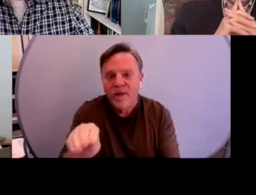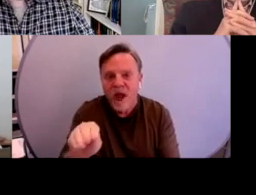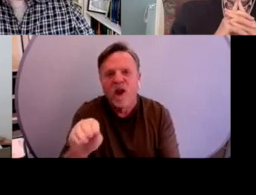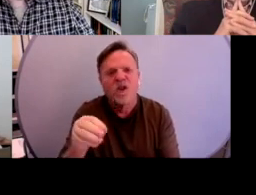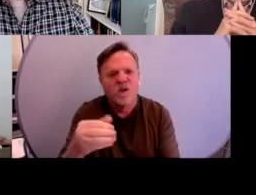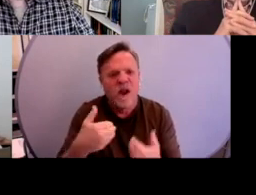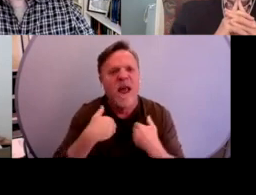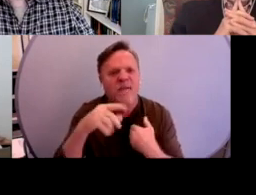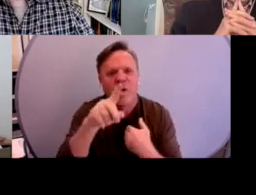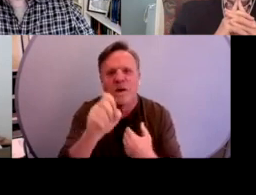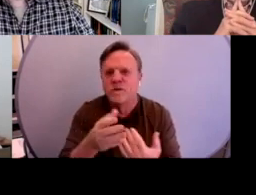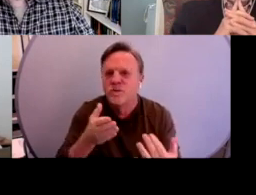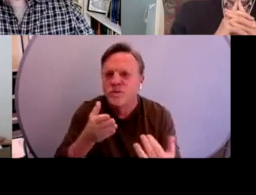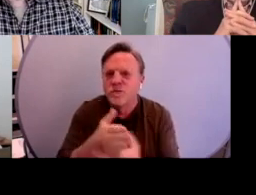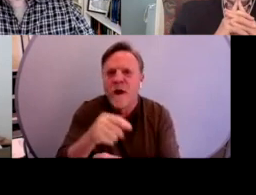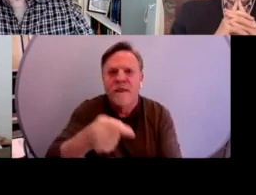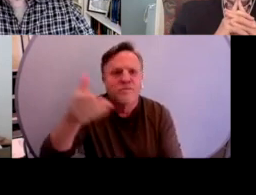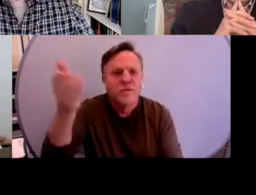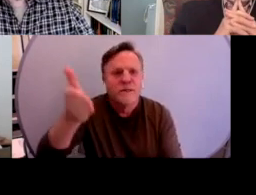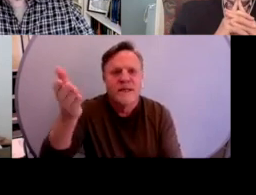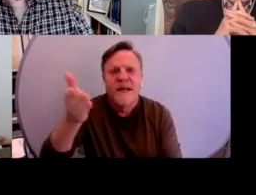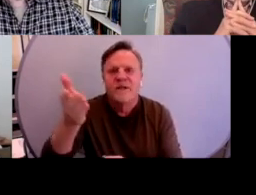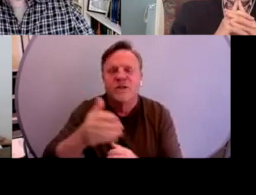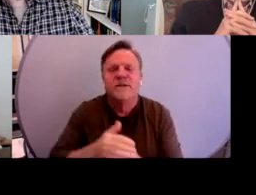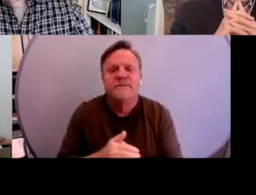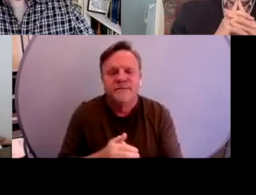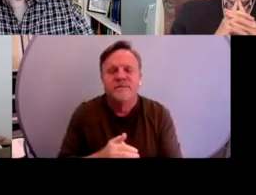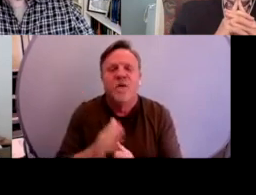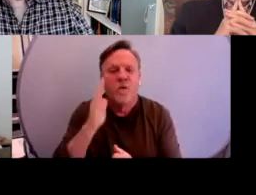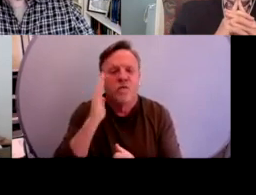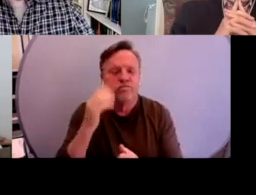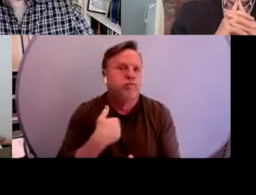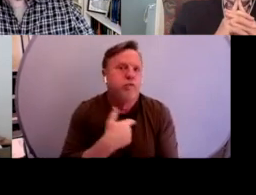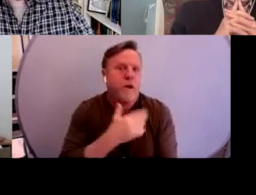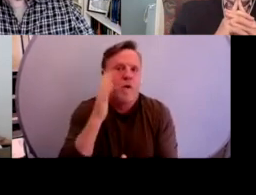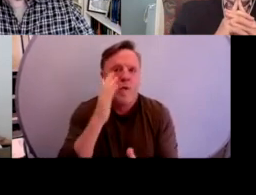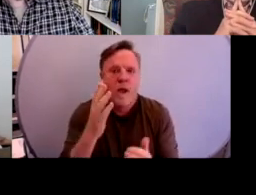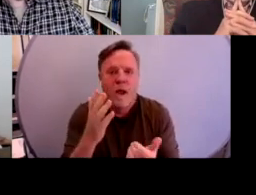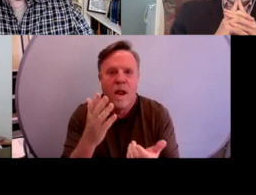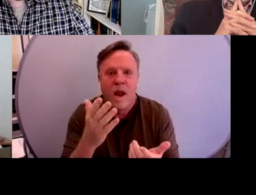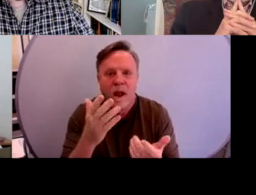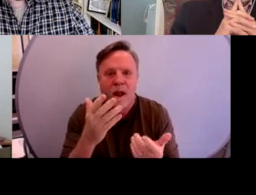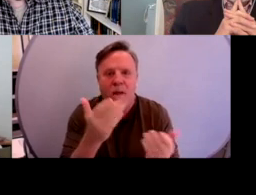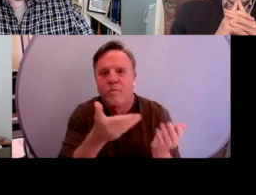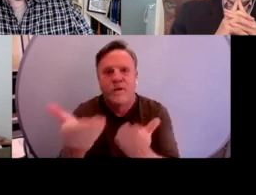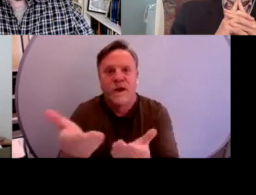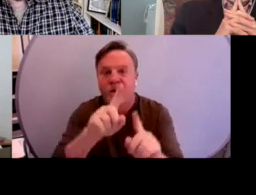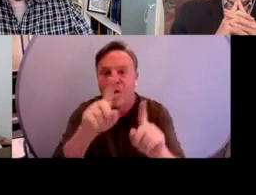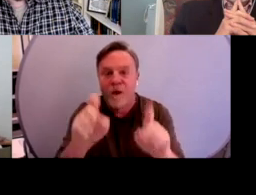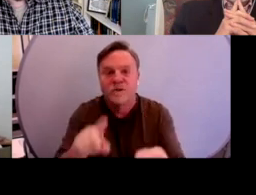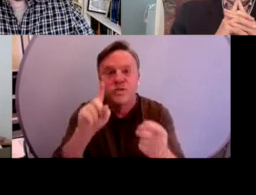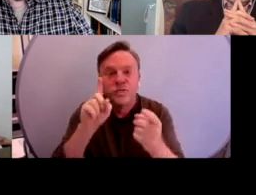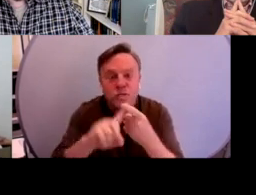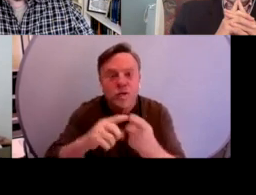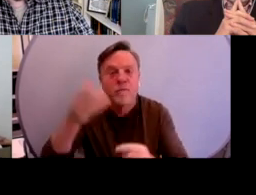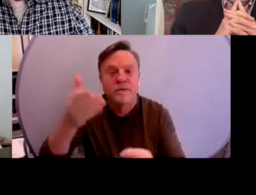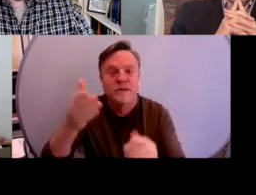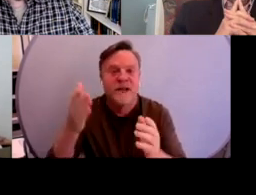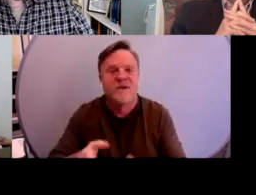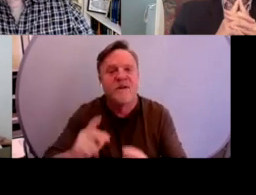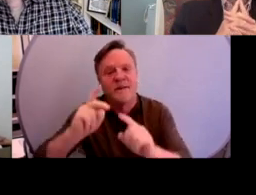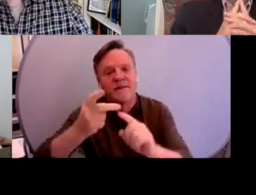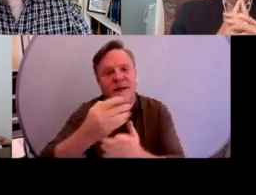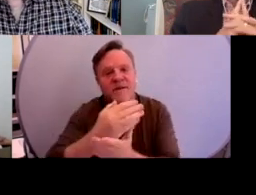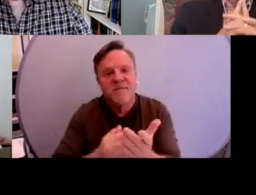in there throughout the presentation. We will bring those questions to our presenters in the second part of